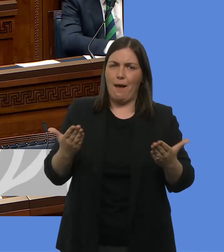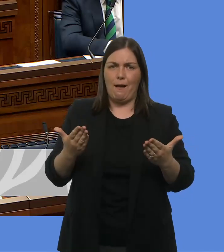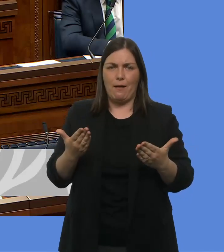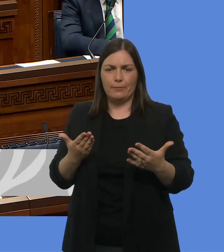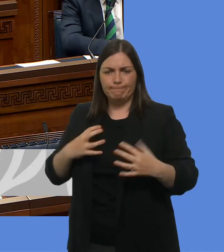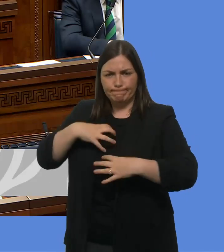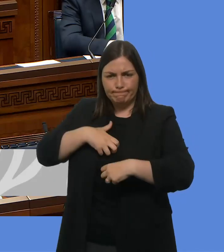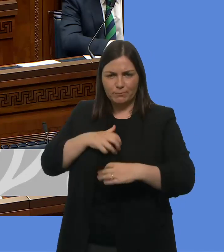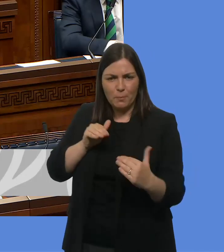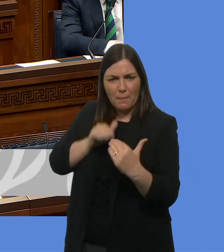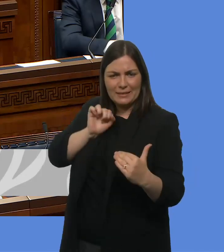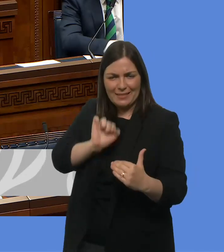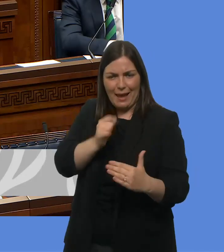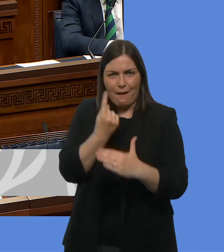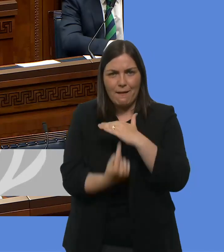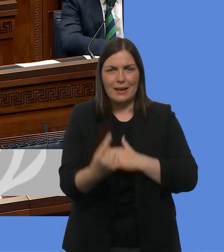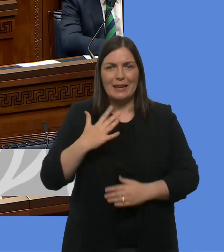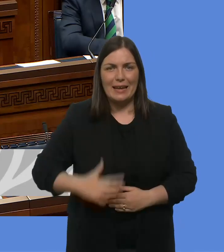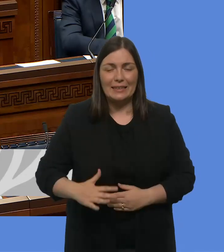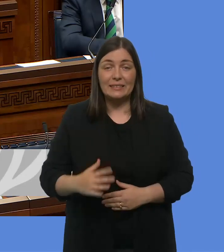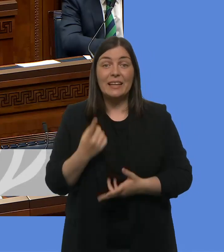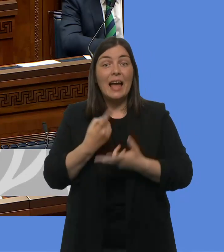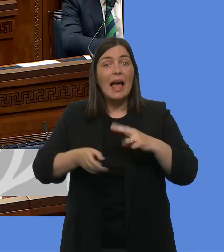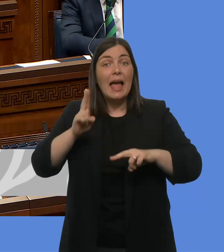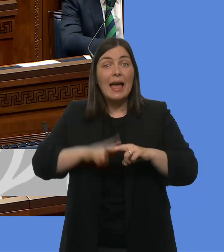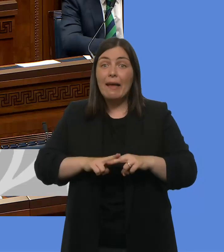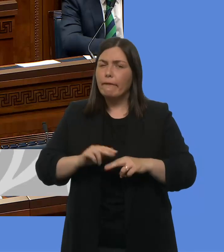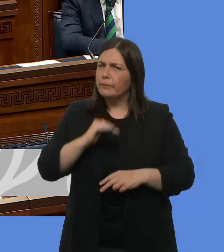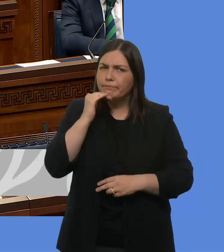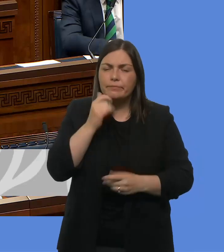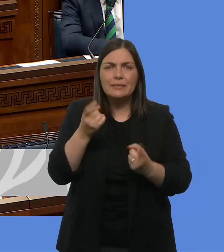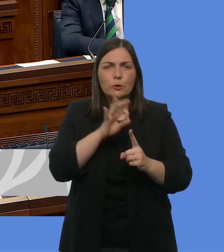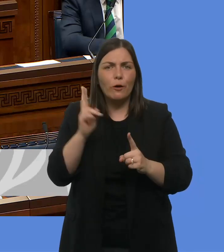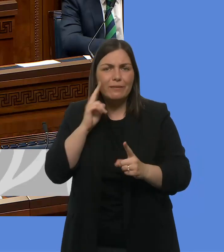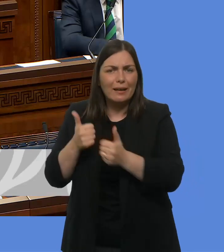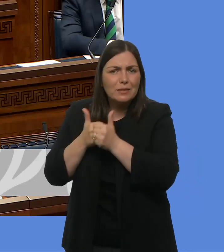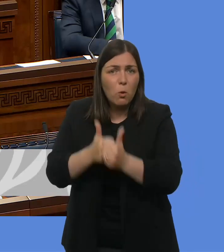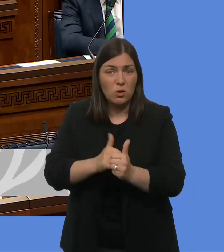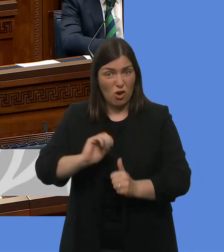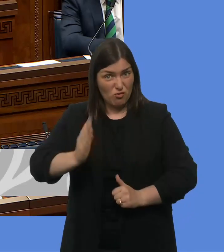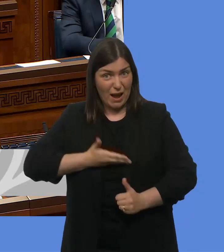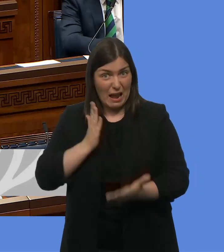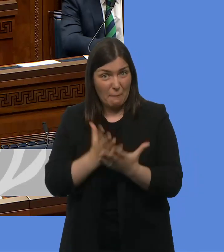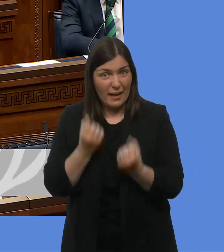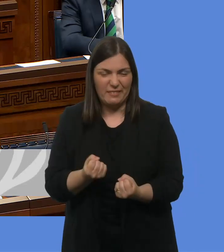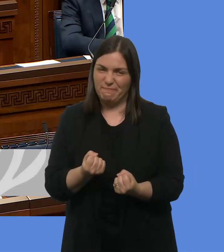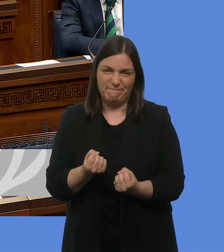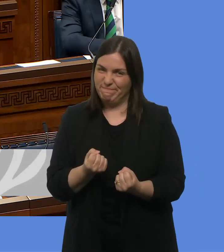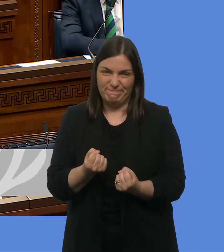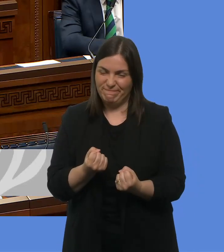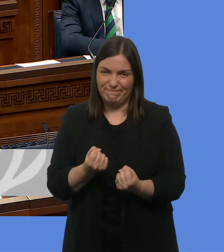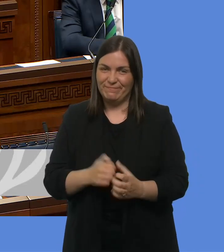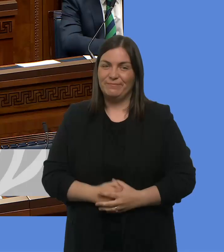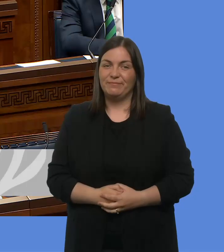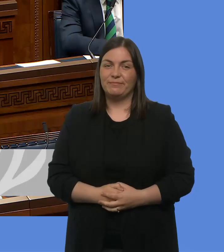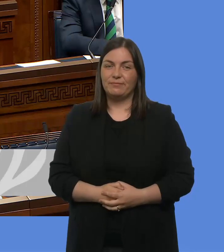from teachers of the deaf, this right is indeed compromised. Additionally, Article 23 of the UNCRC specifically highlights